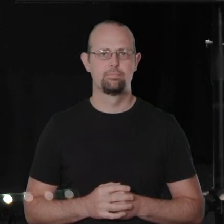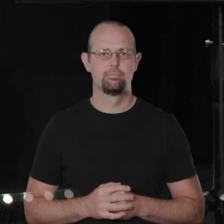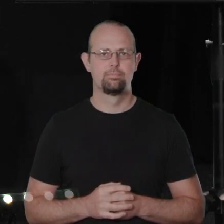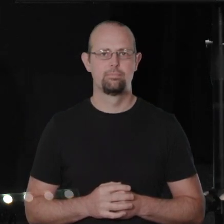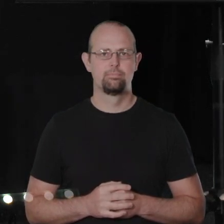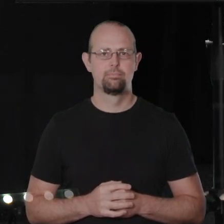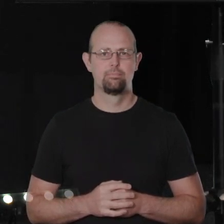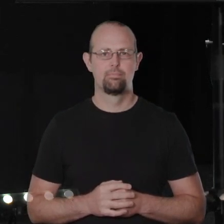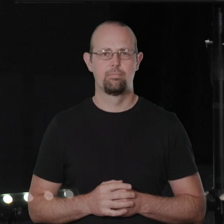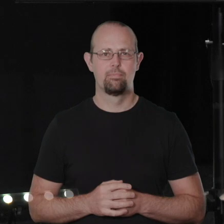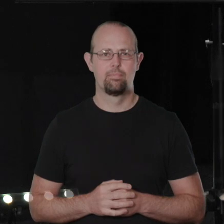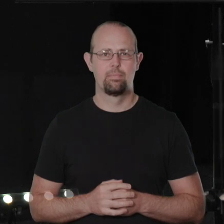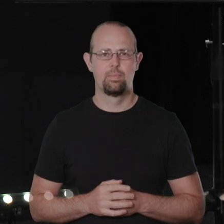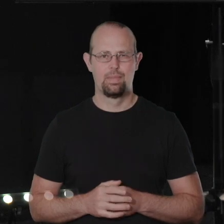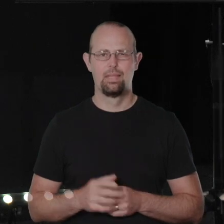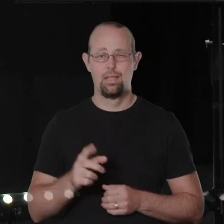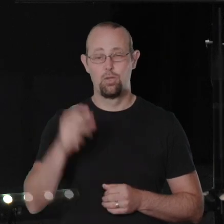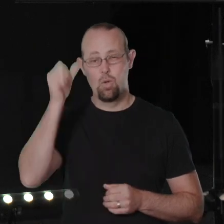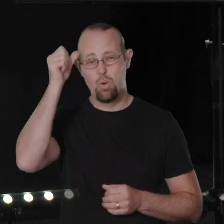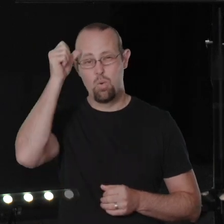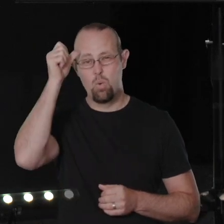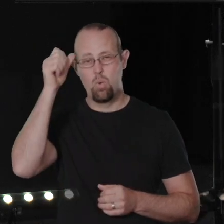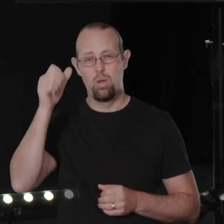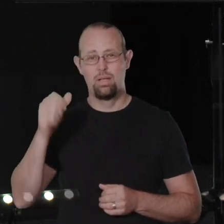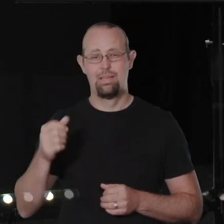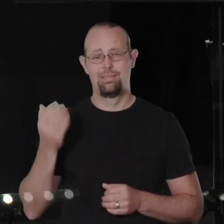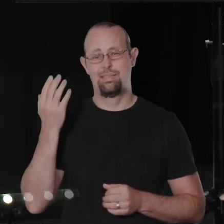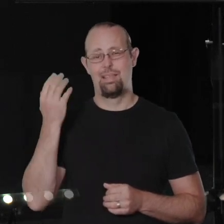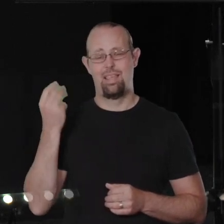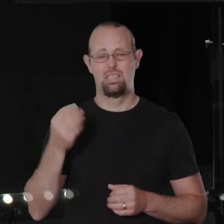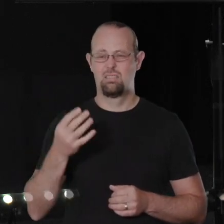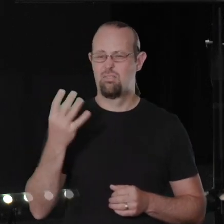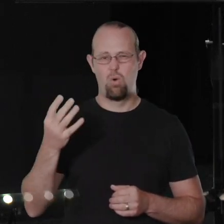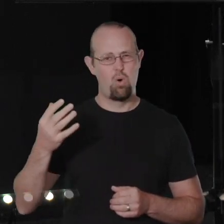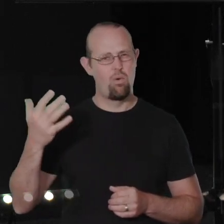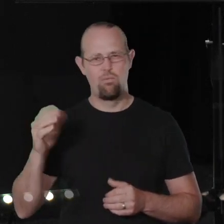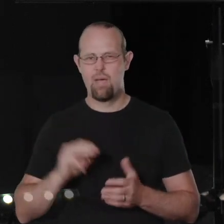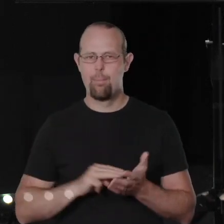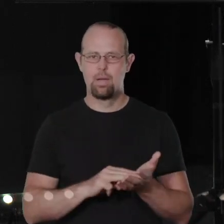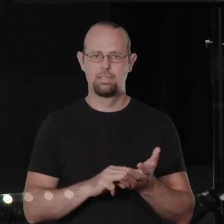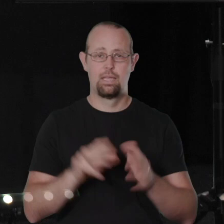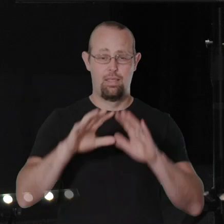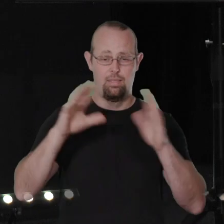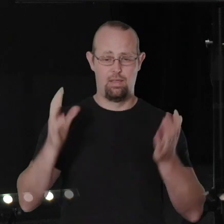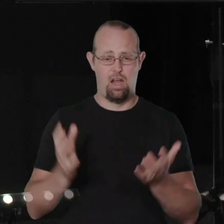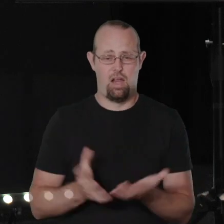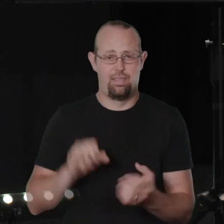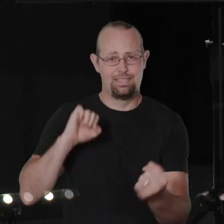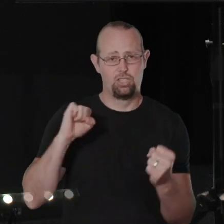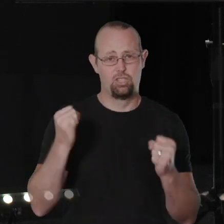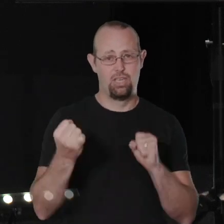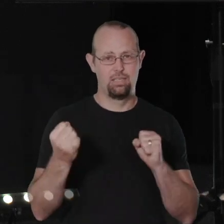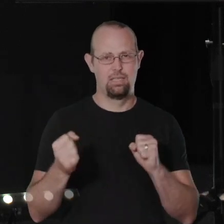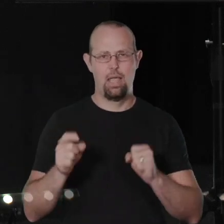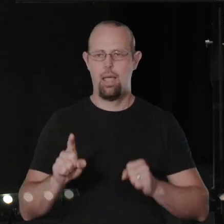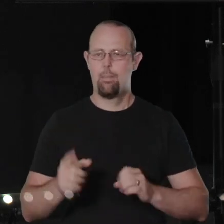You must have been living on another planet if you haven't noticed that in the last 4 or 5 months, the earth has changed. But God